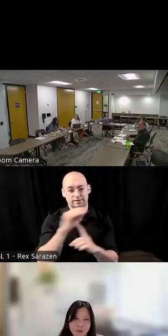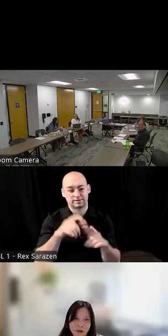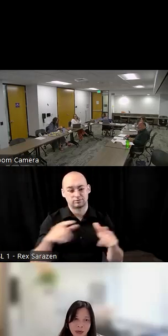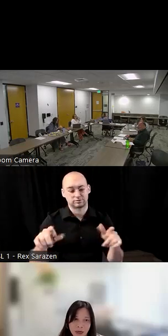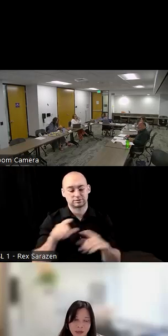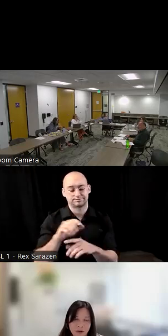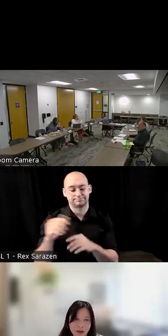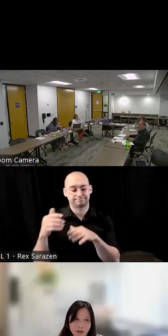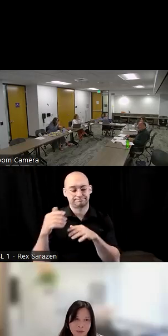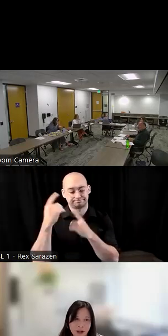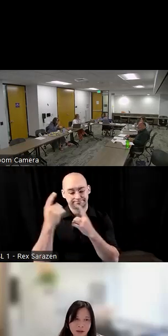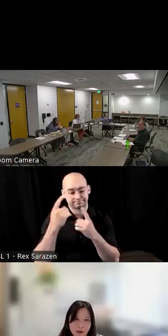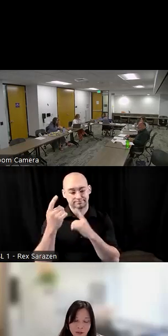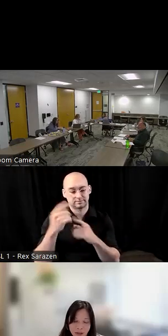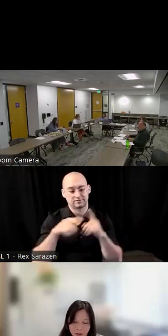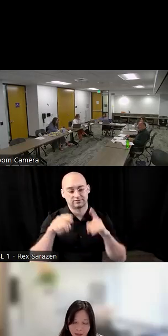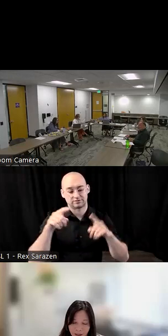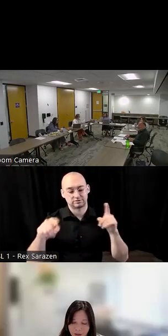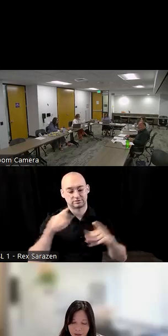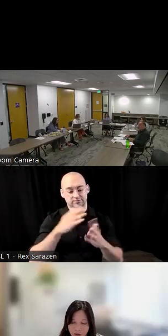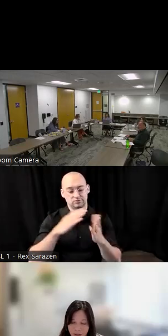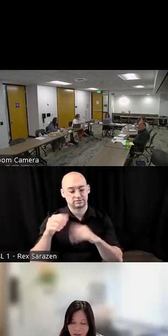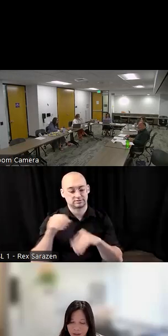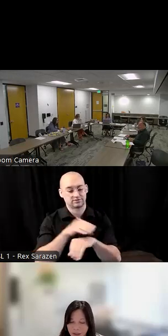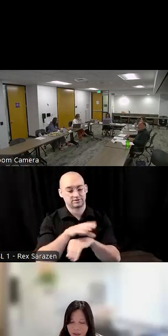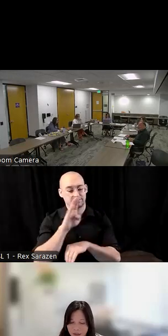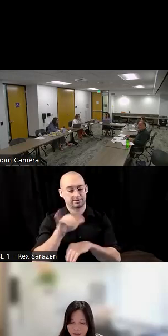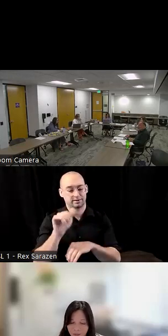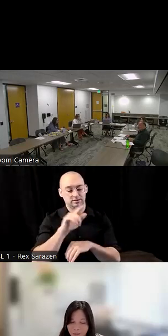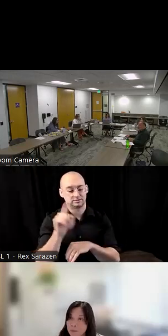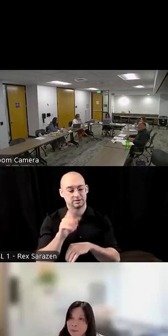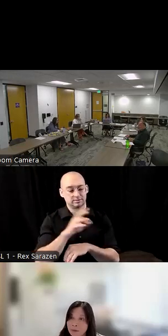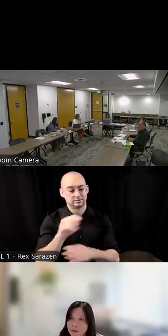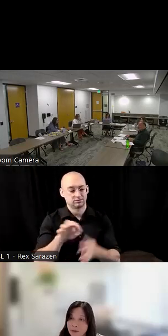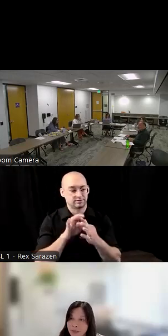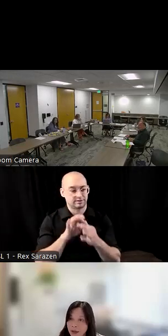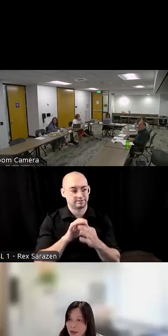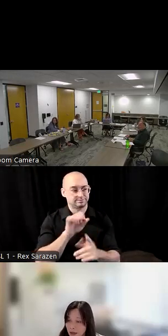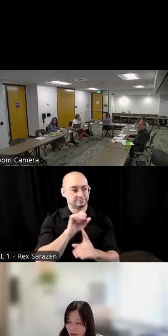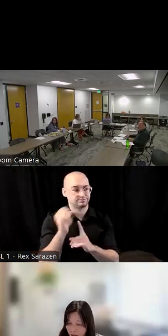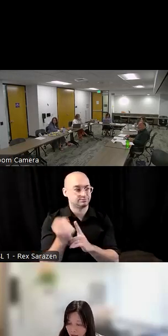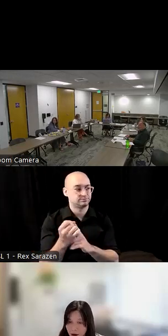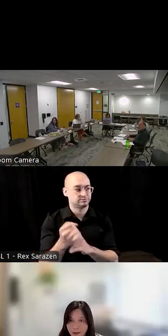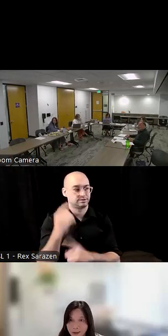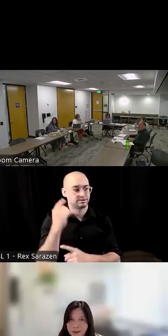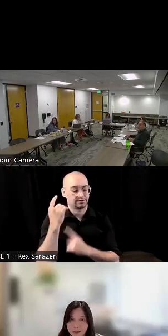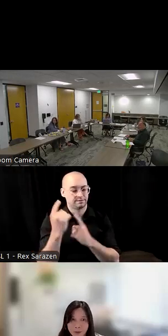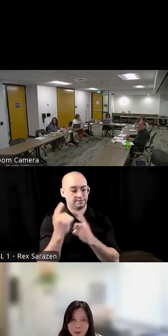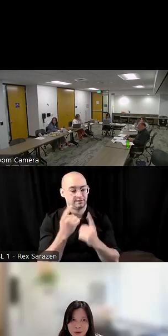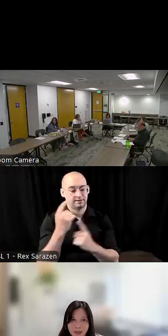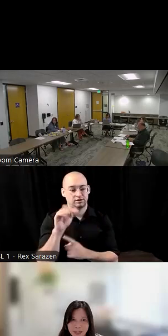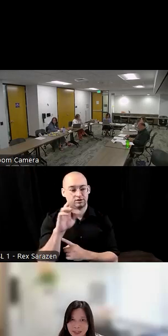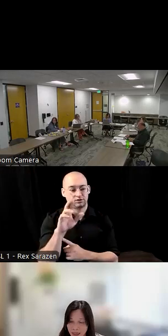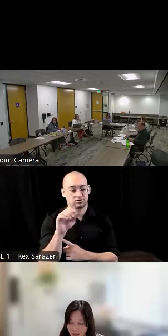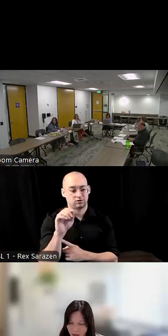diverse communities affected by Alzheimer's and related conditions. I think, Carlos,